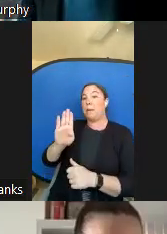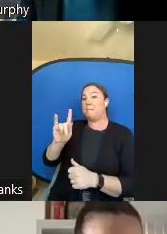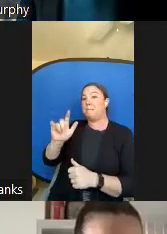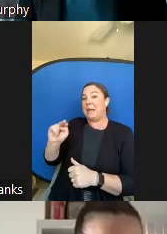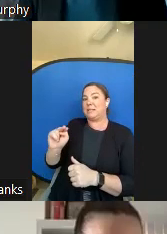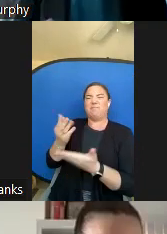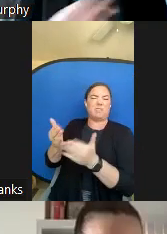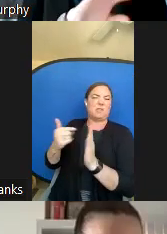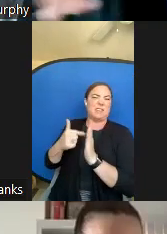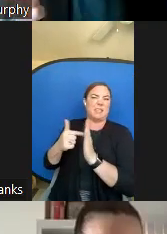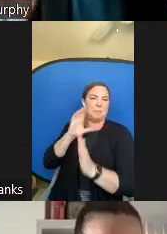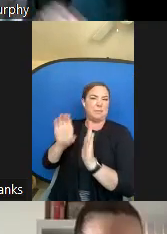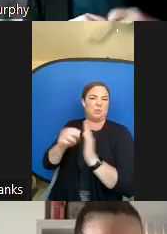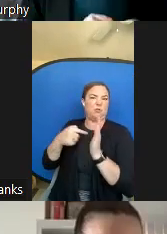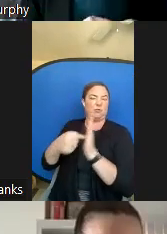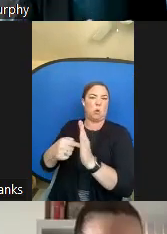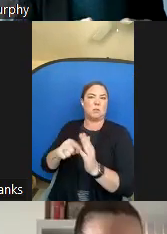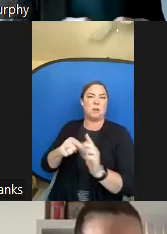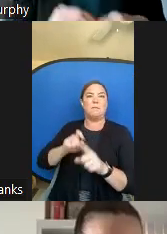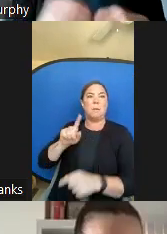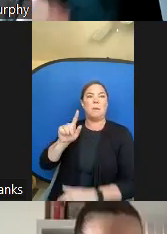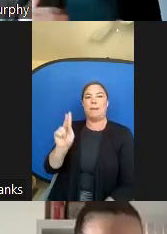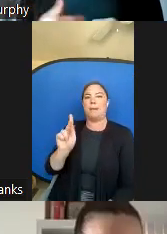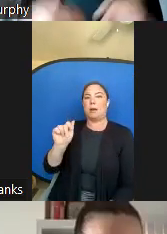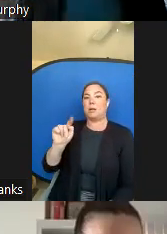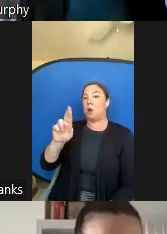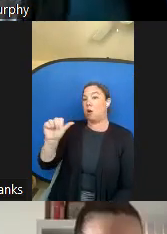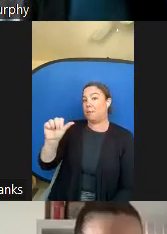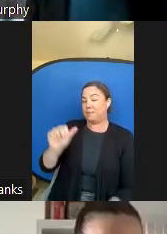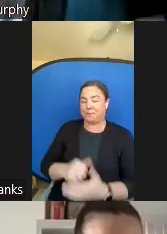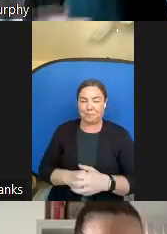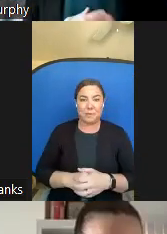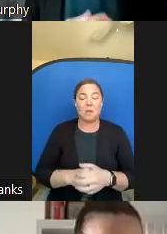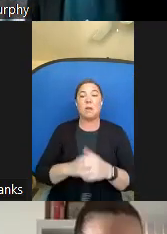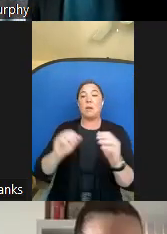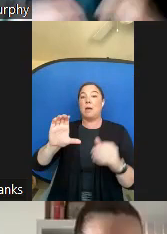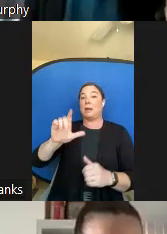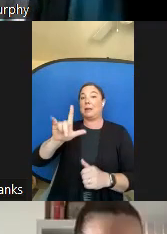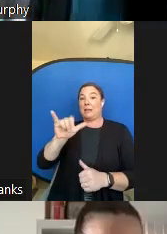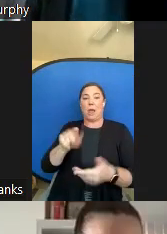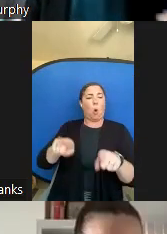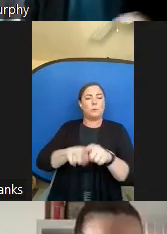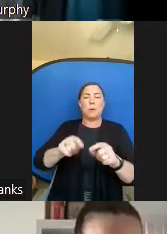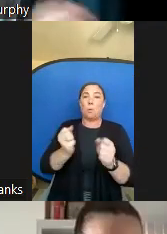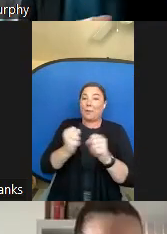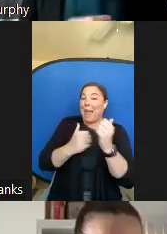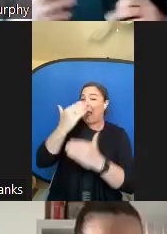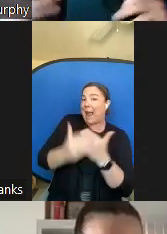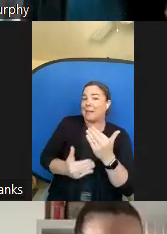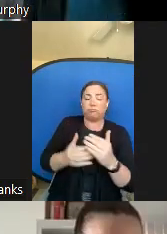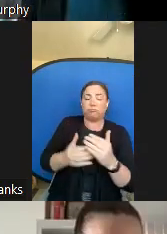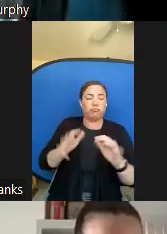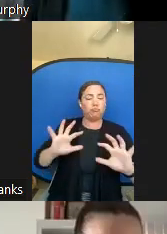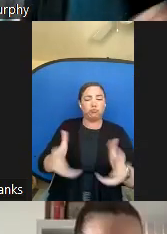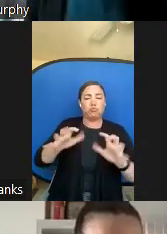on the right-hand side of the slide. Clay can also be kneaded by hand in a manner similar to kneading bread, or it could